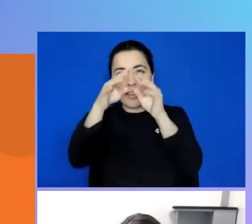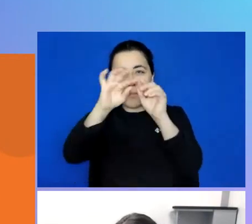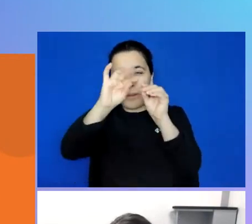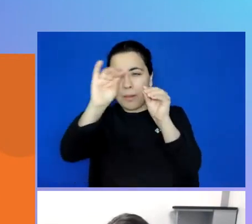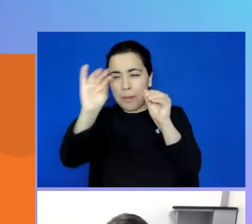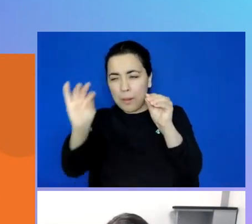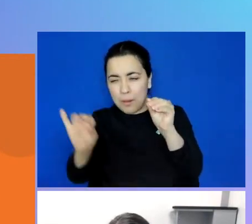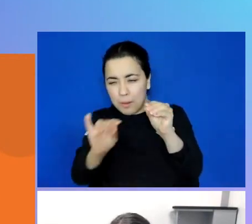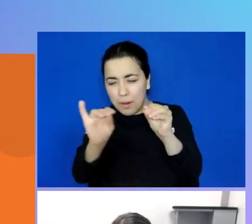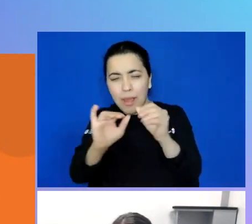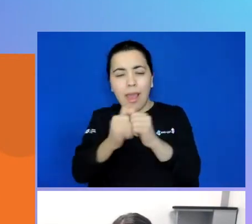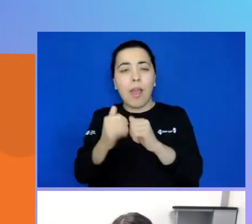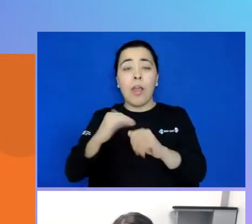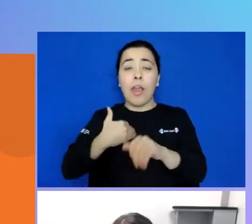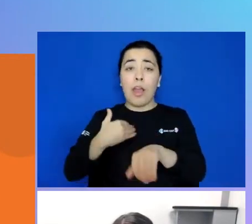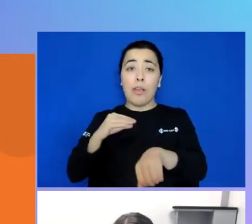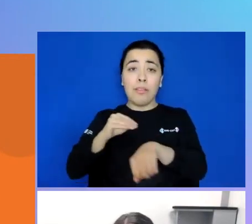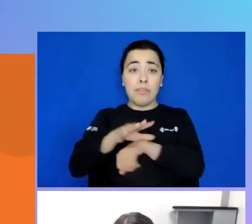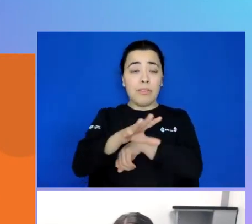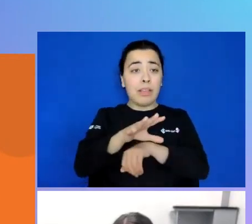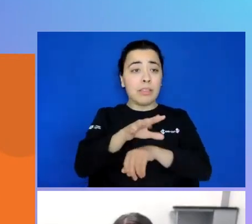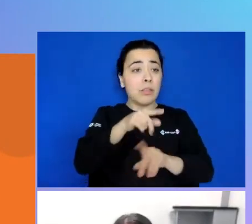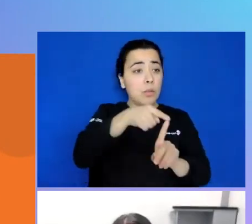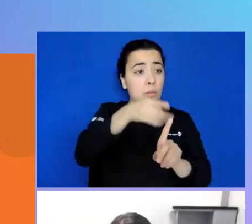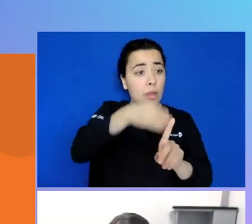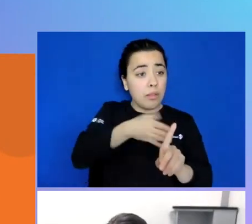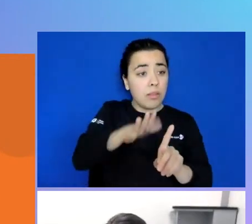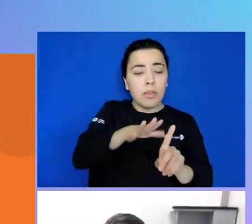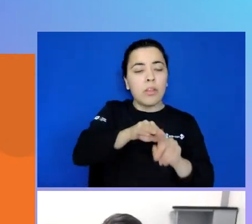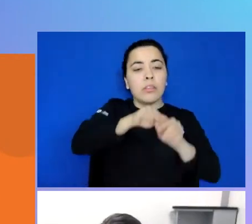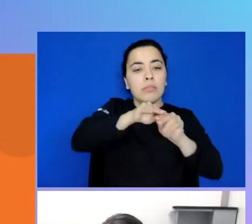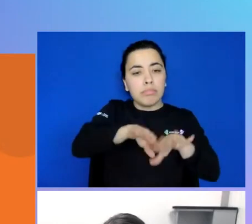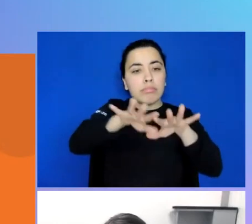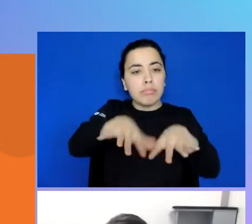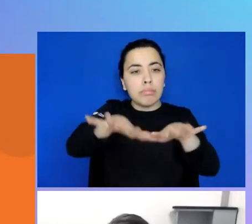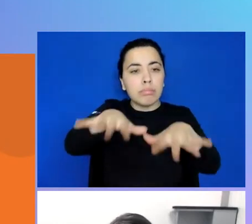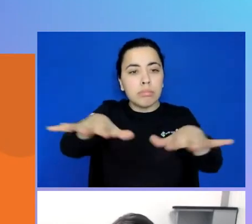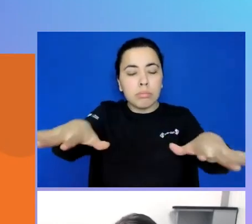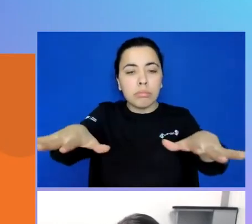and bigger impact until we've got something exponentially bigger than what we started with?